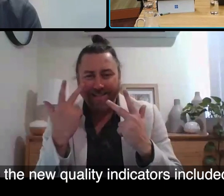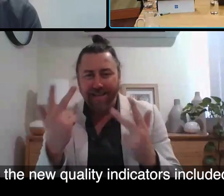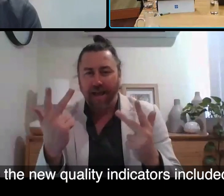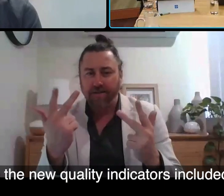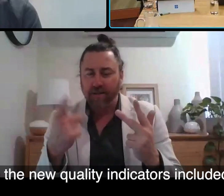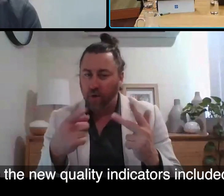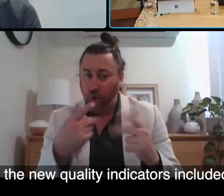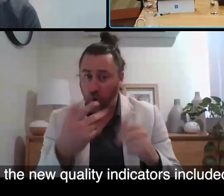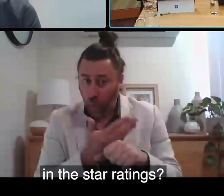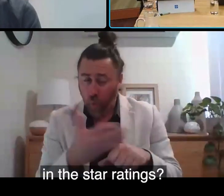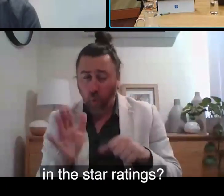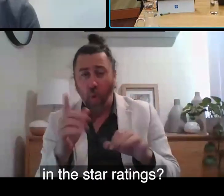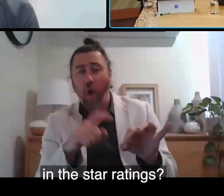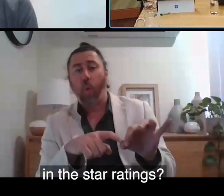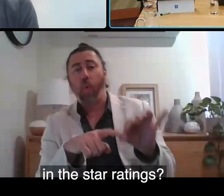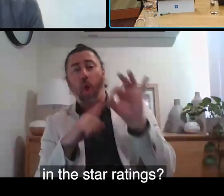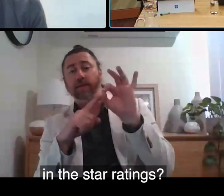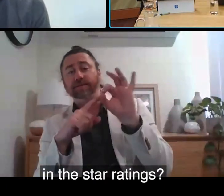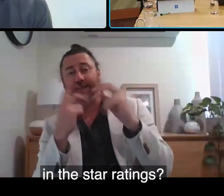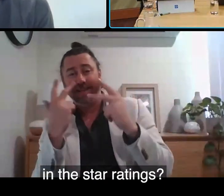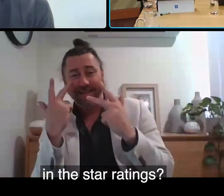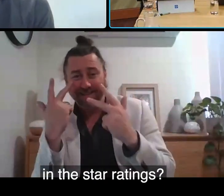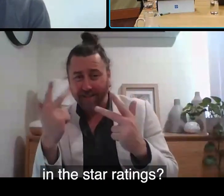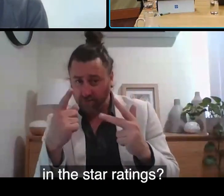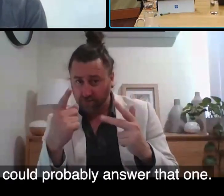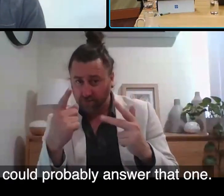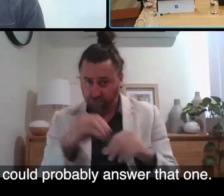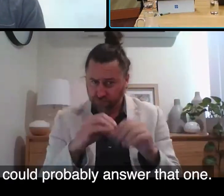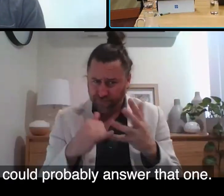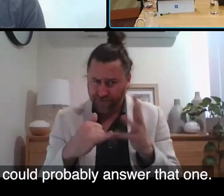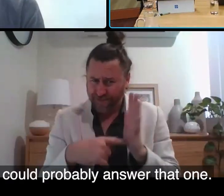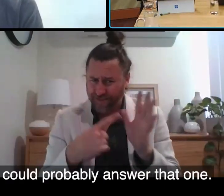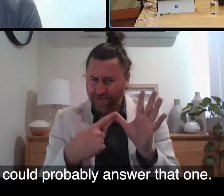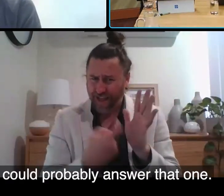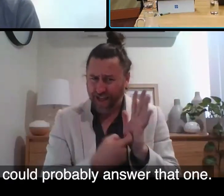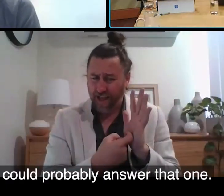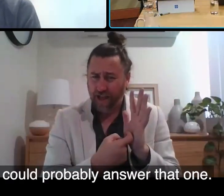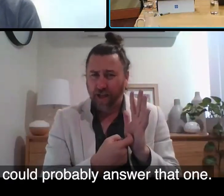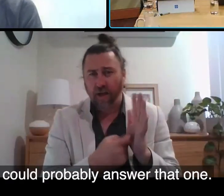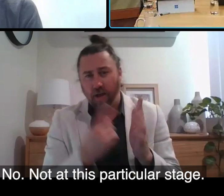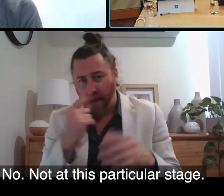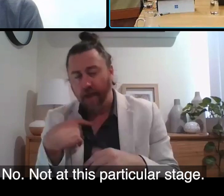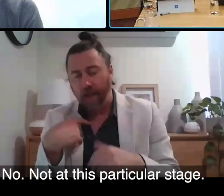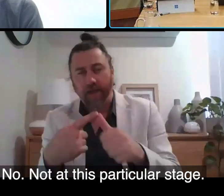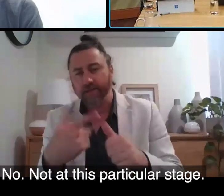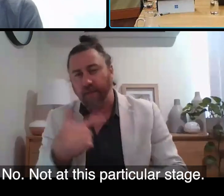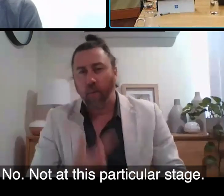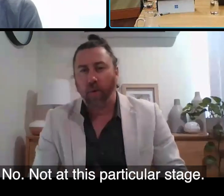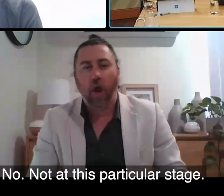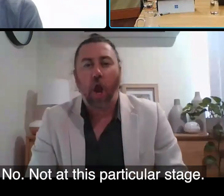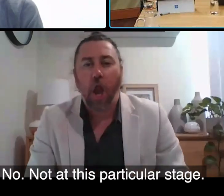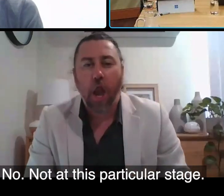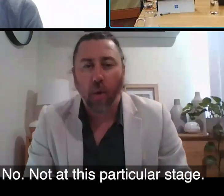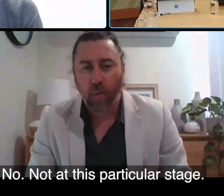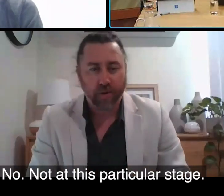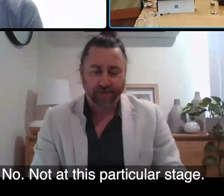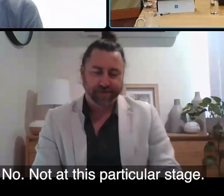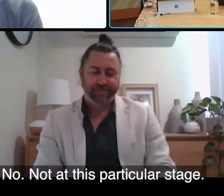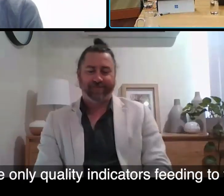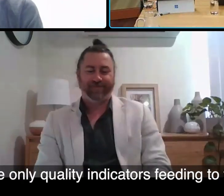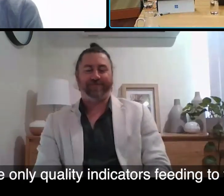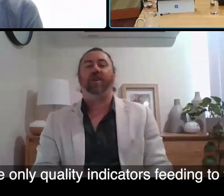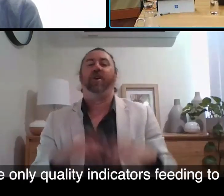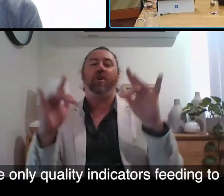quality indicators included in the star ratings? I can probably answer that one. No, not at this